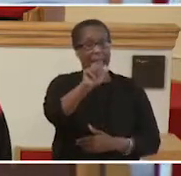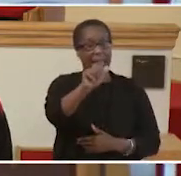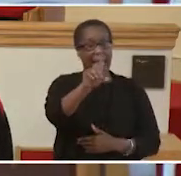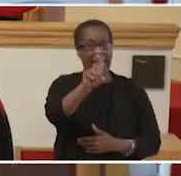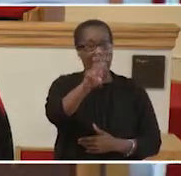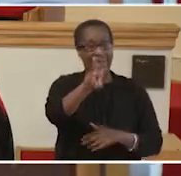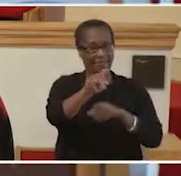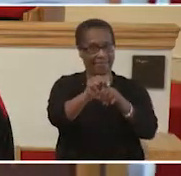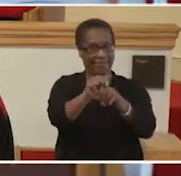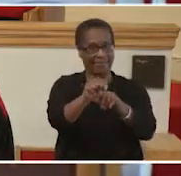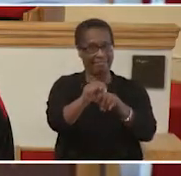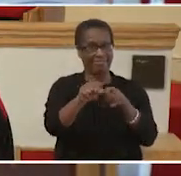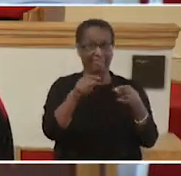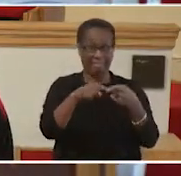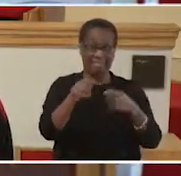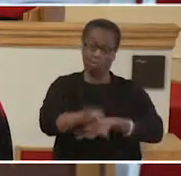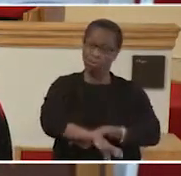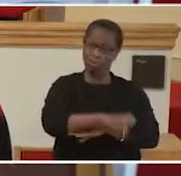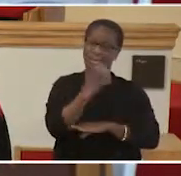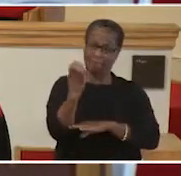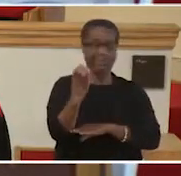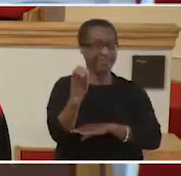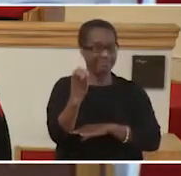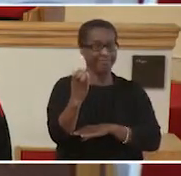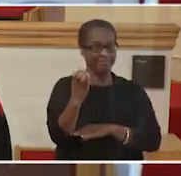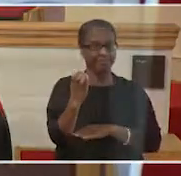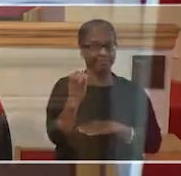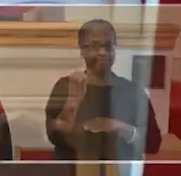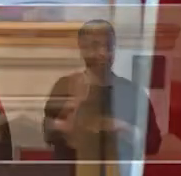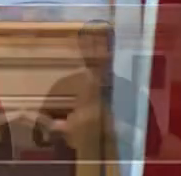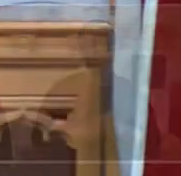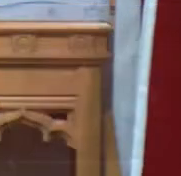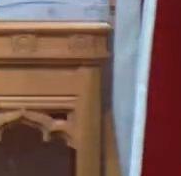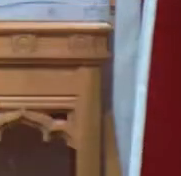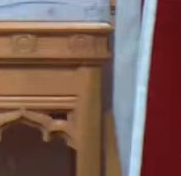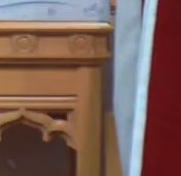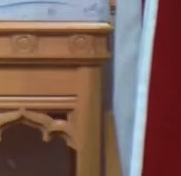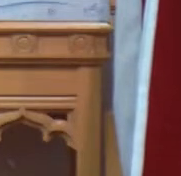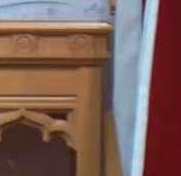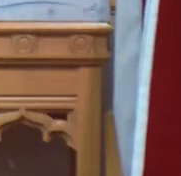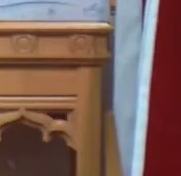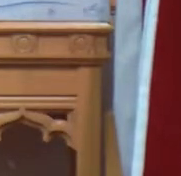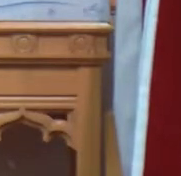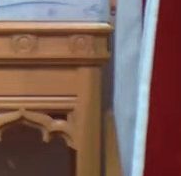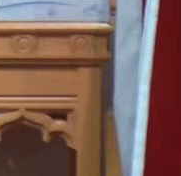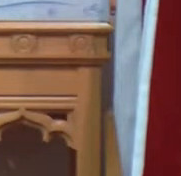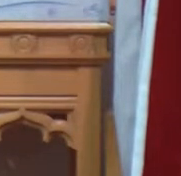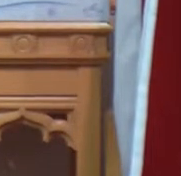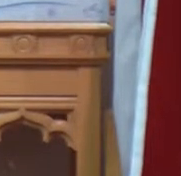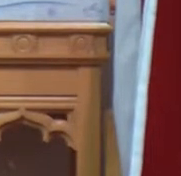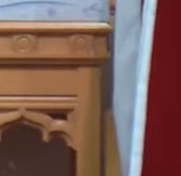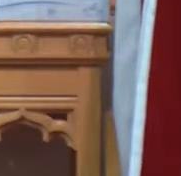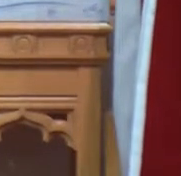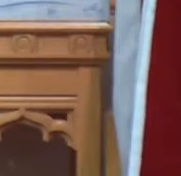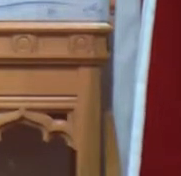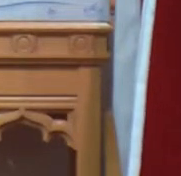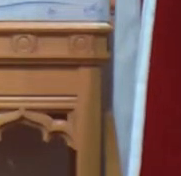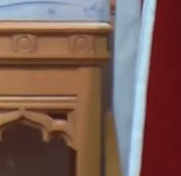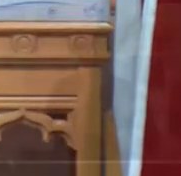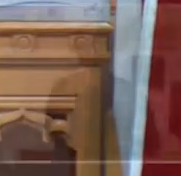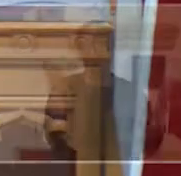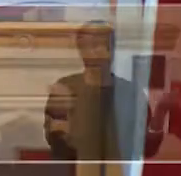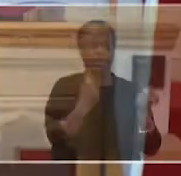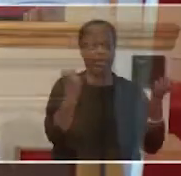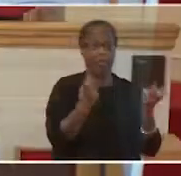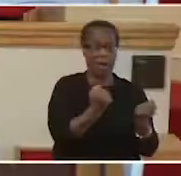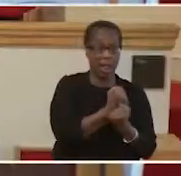This is Christmas. At the time of, we have passed through a time of Advent, where we celebrated